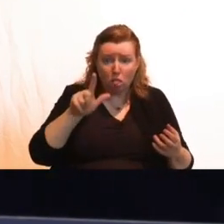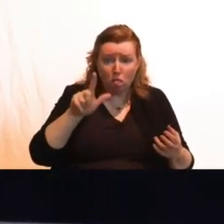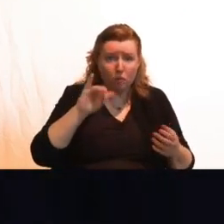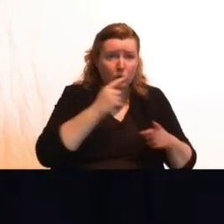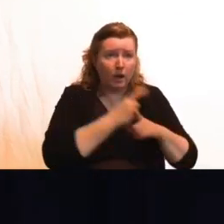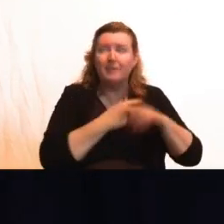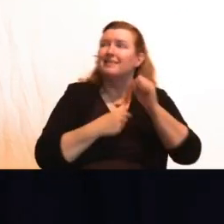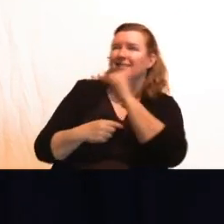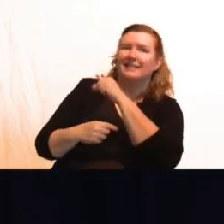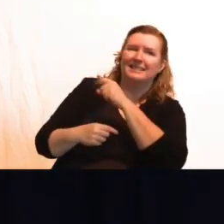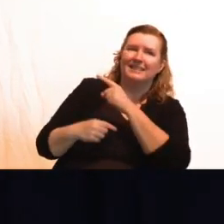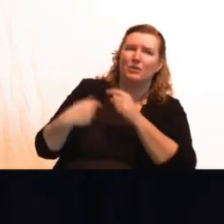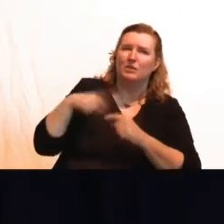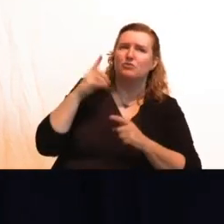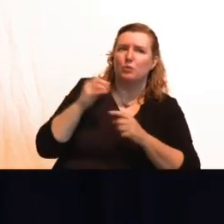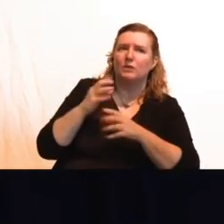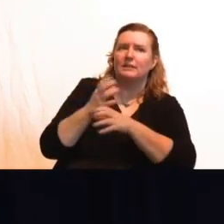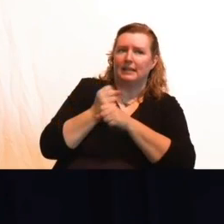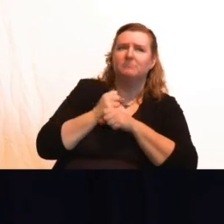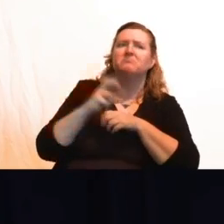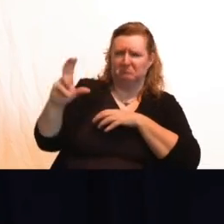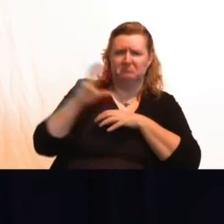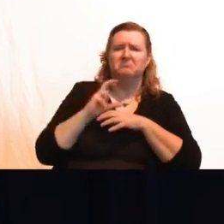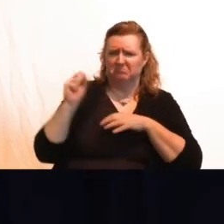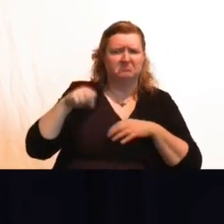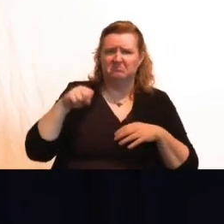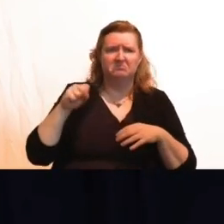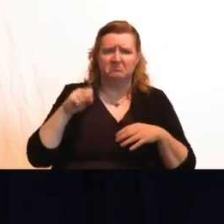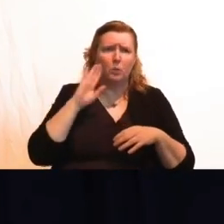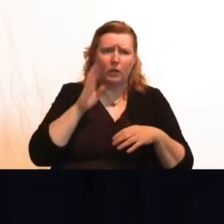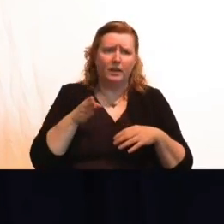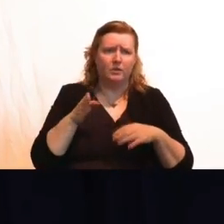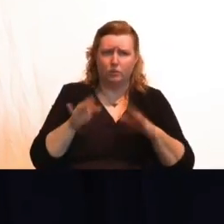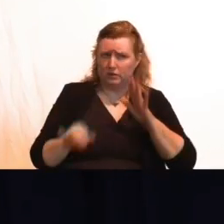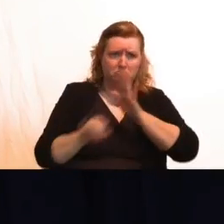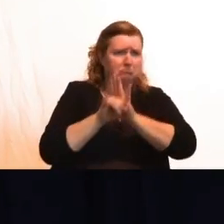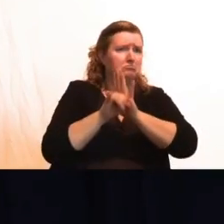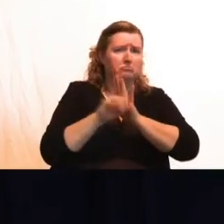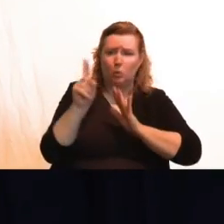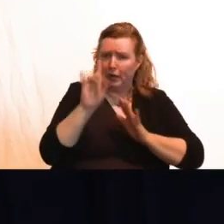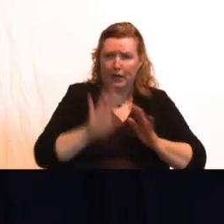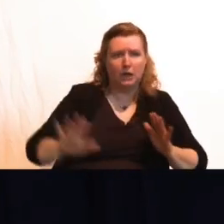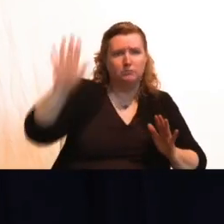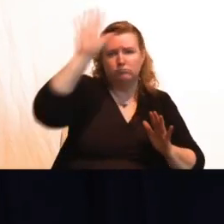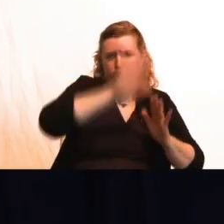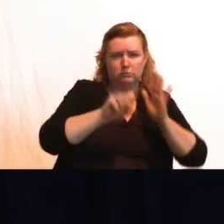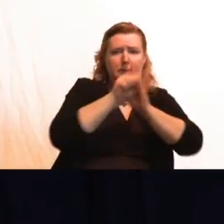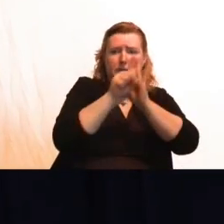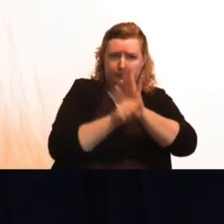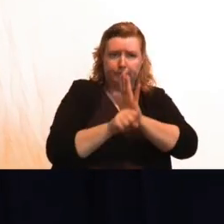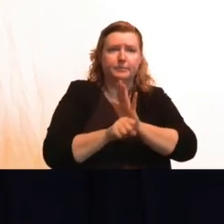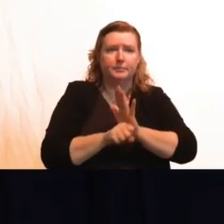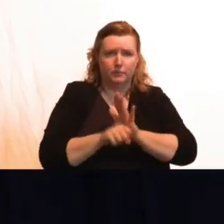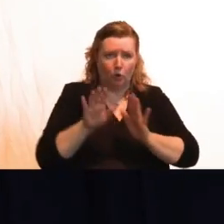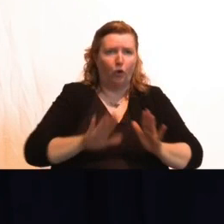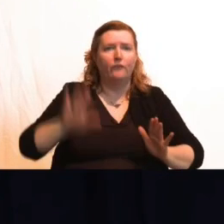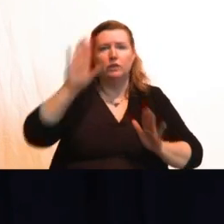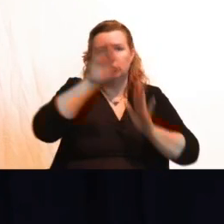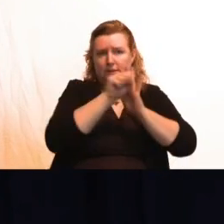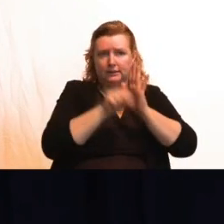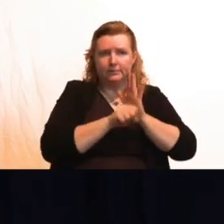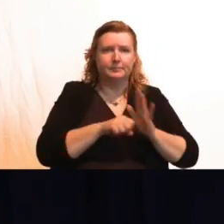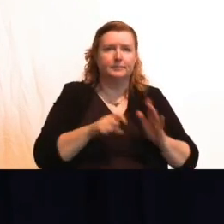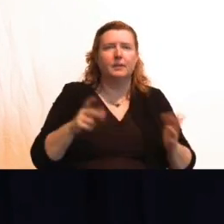areas within the state, throughout the whole state, that have the full regimen of therapeutics. As you